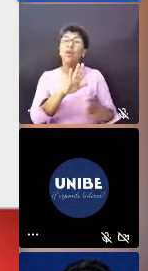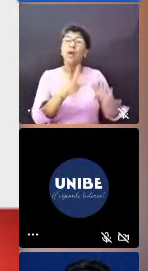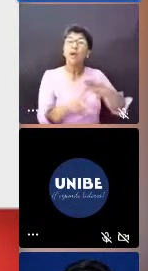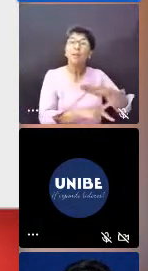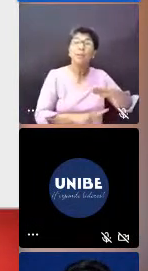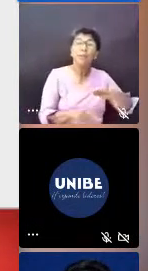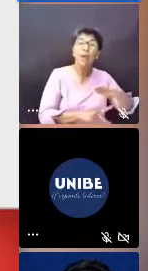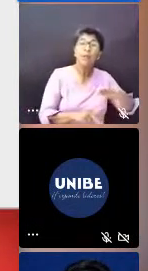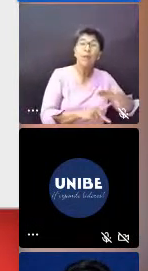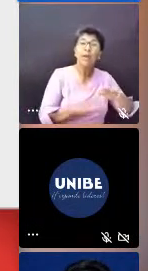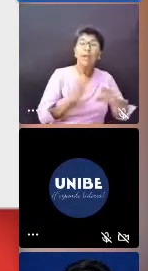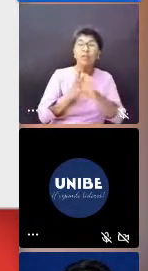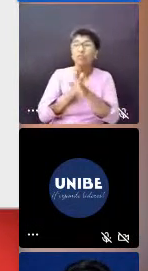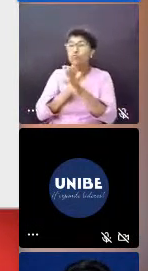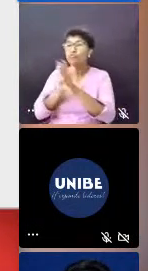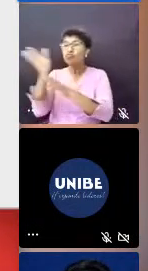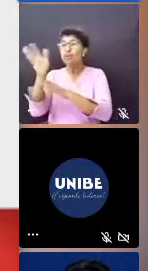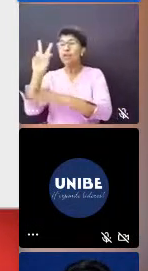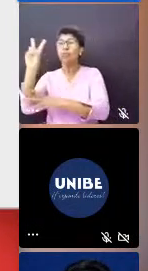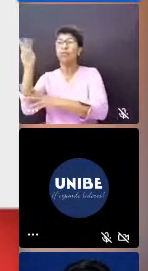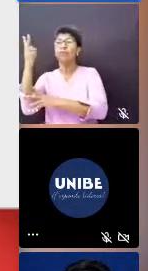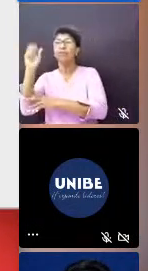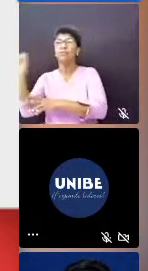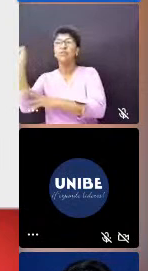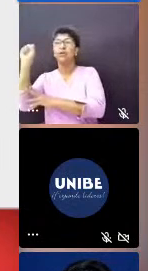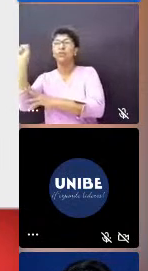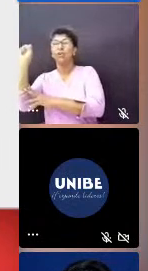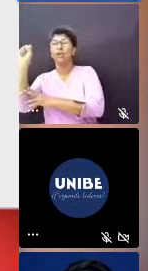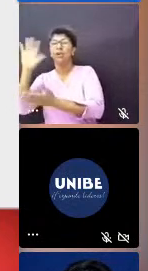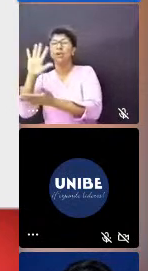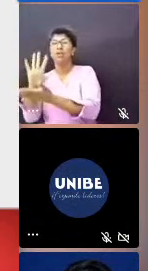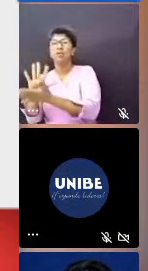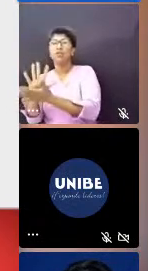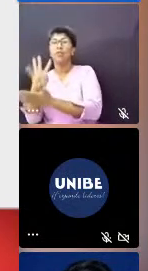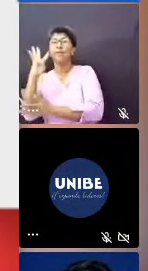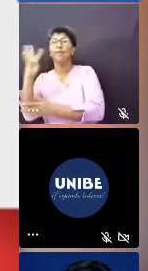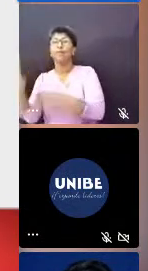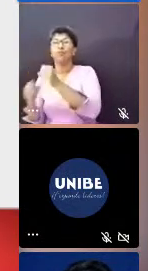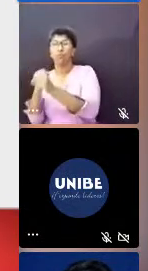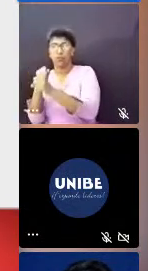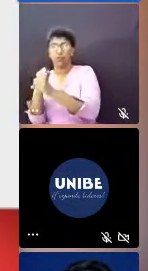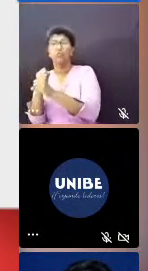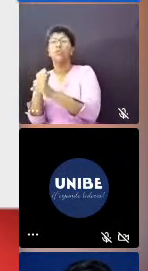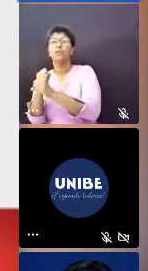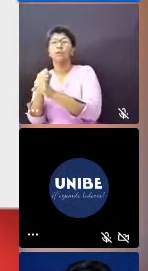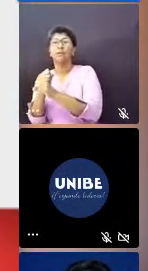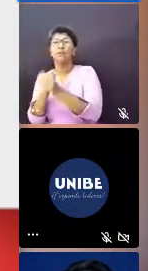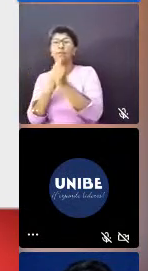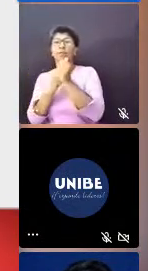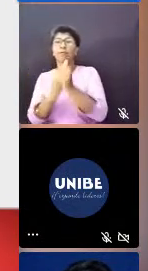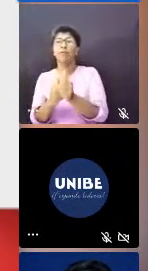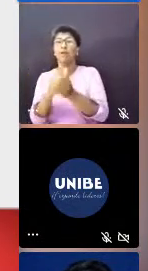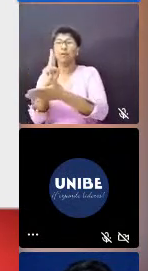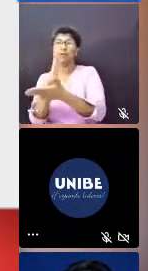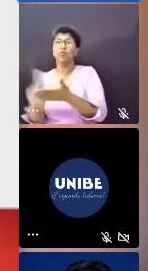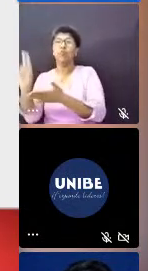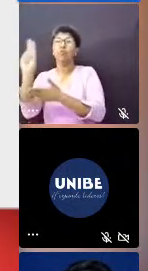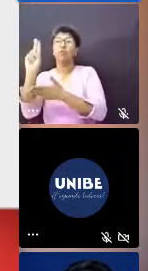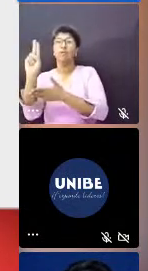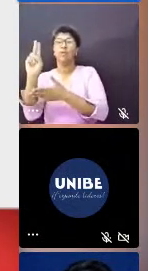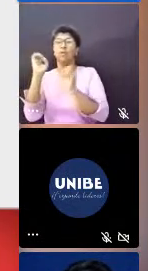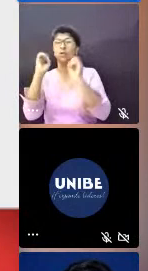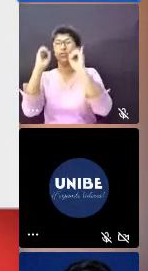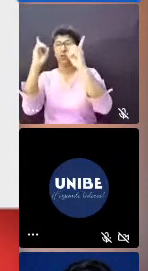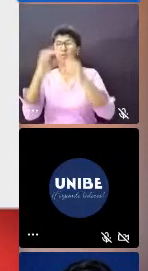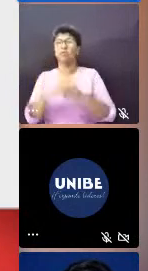and then we move straight into the secondary school that lasts 4 years, followed by university level